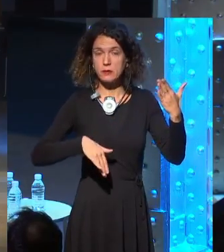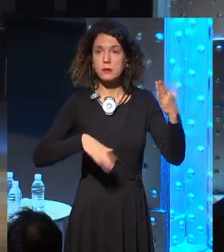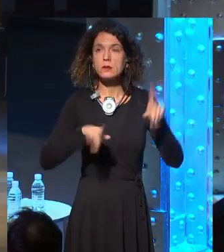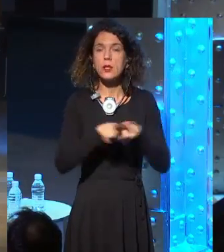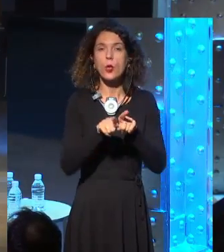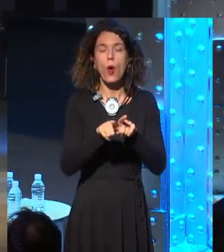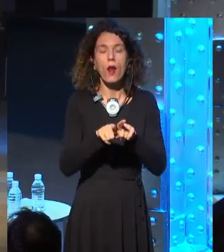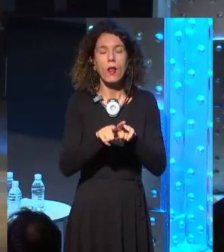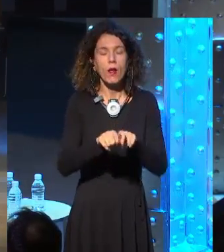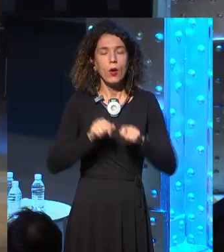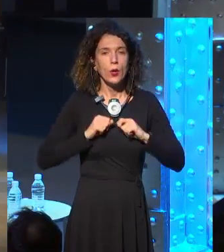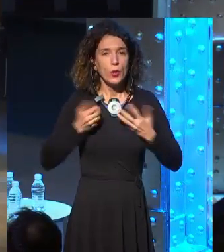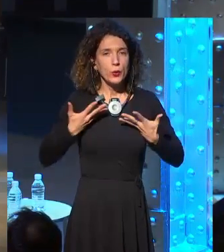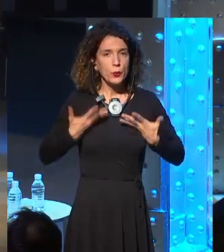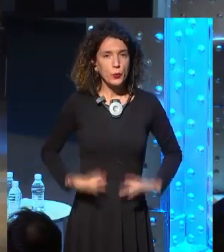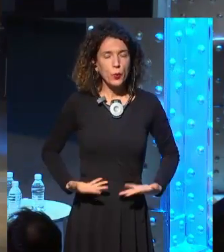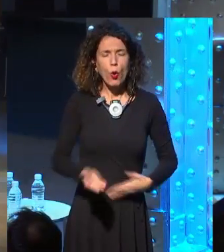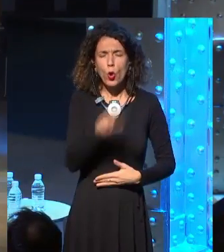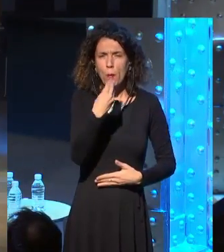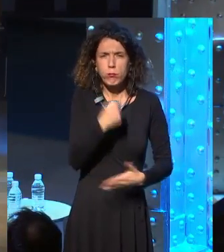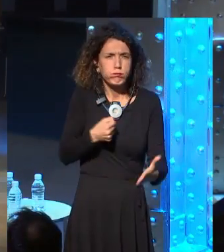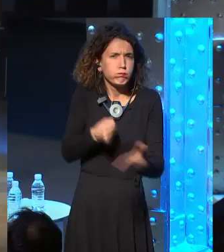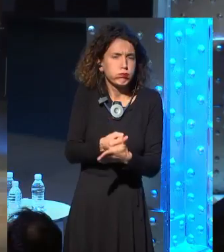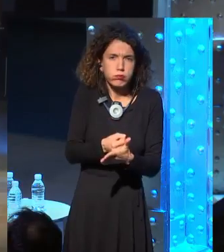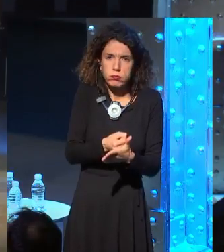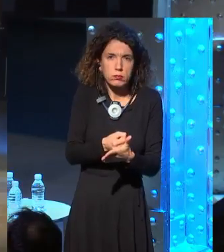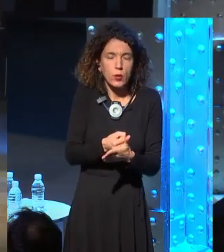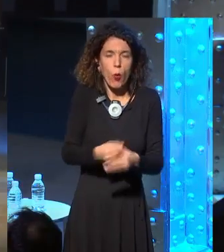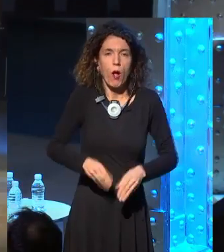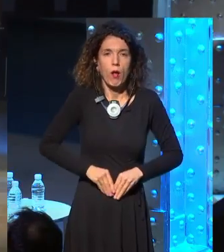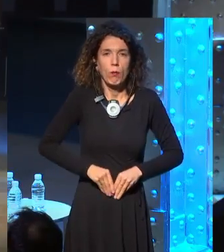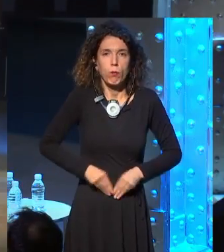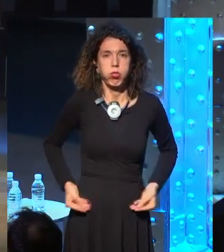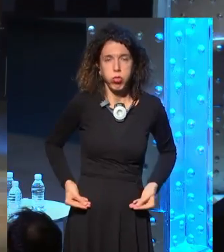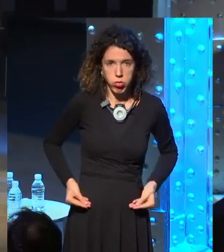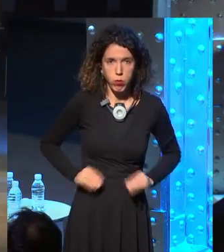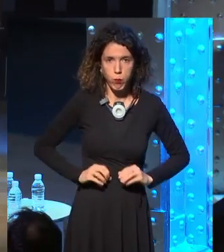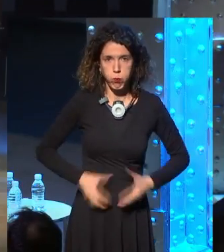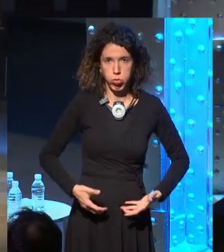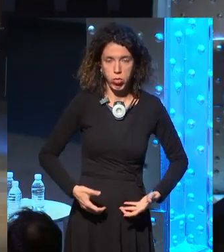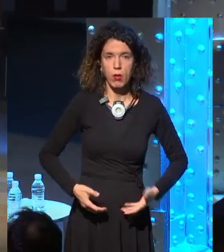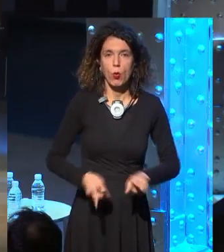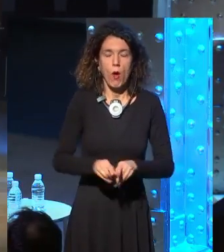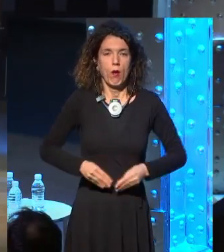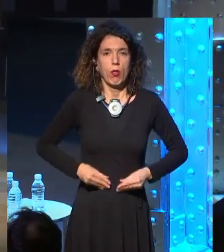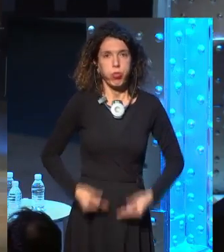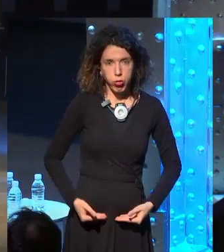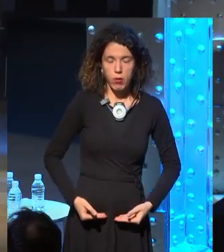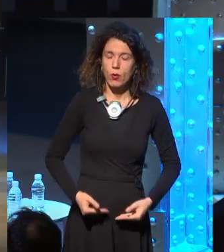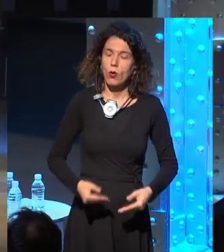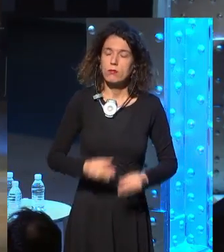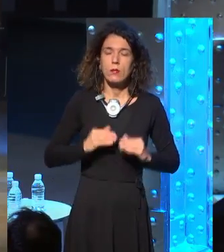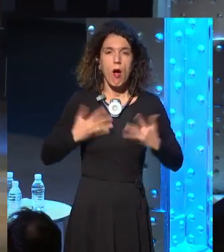eaten far too much and you just pull off your jeans, your tight jeans.